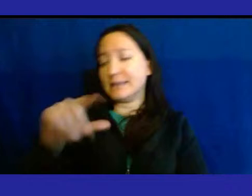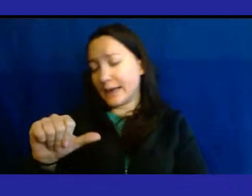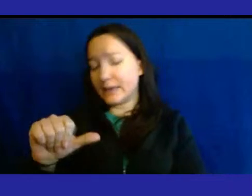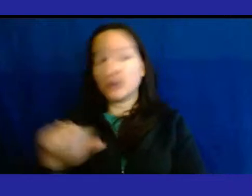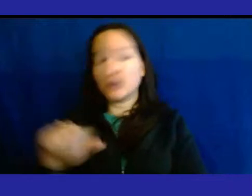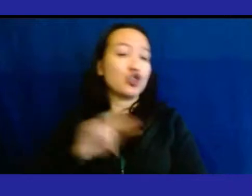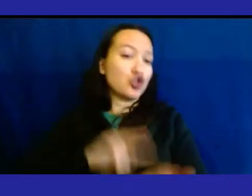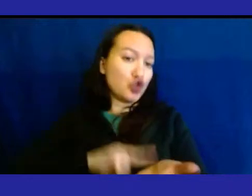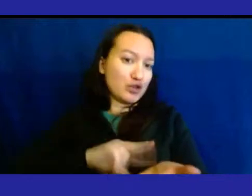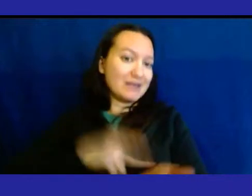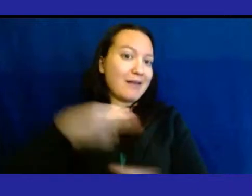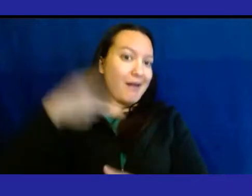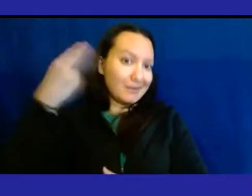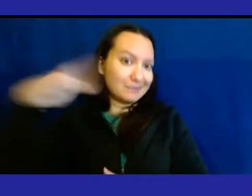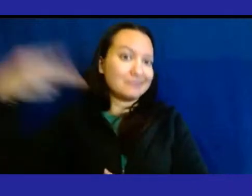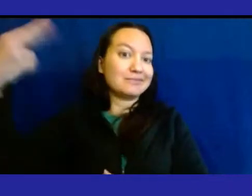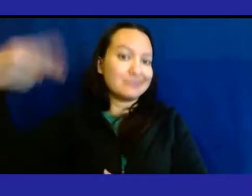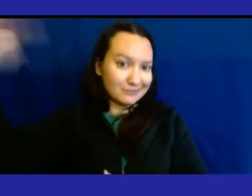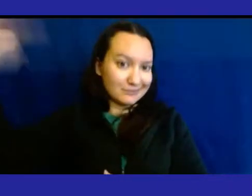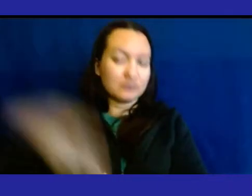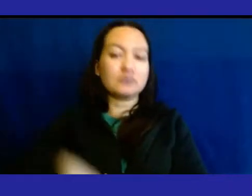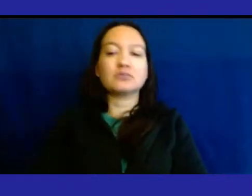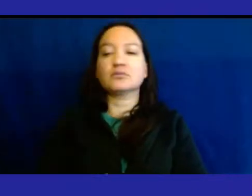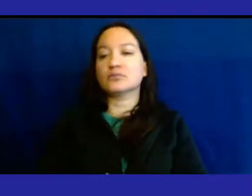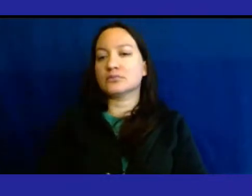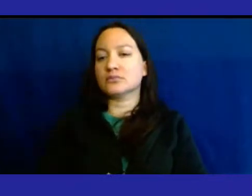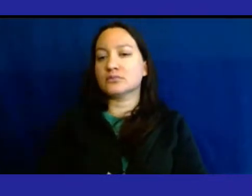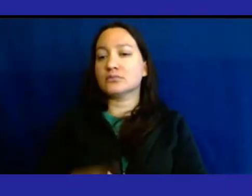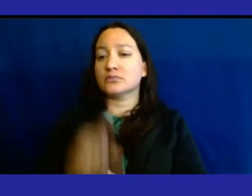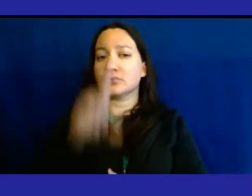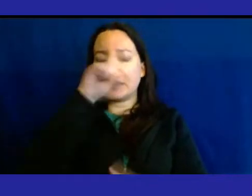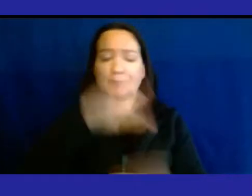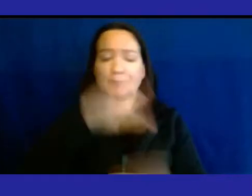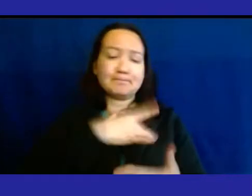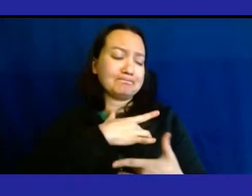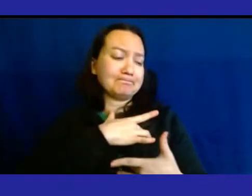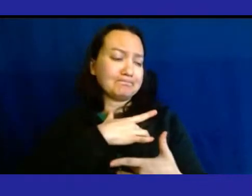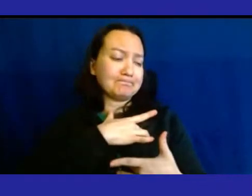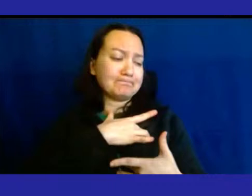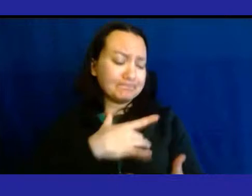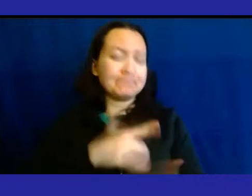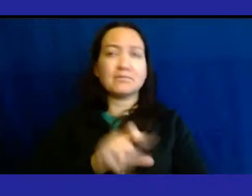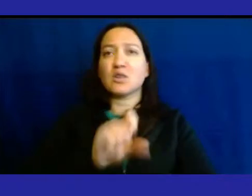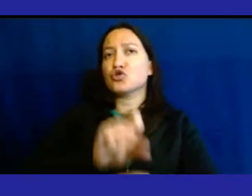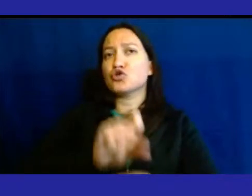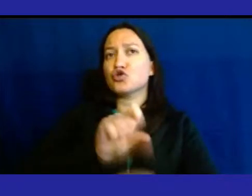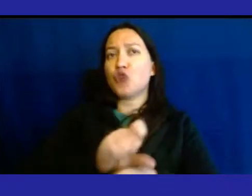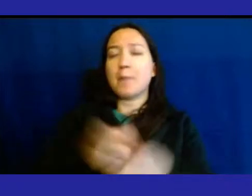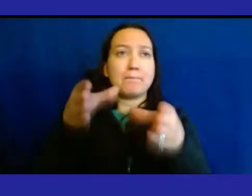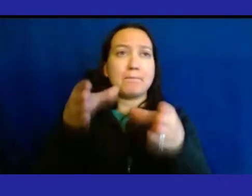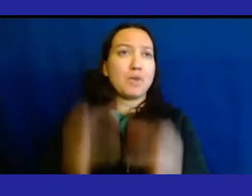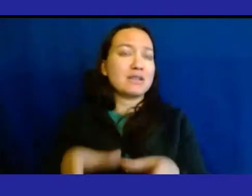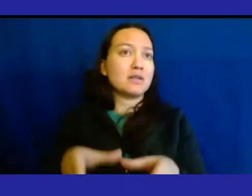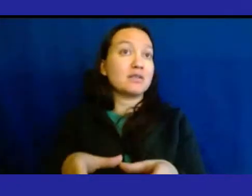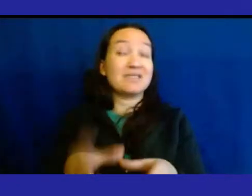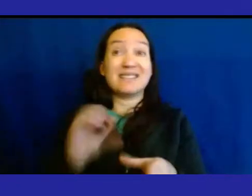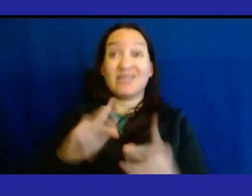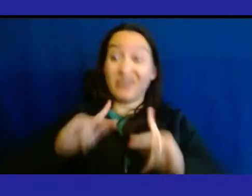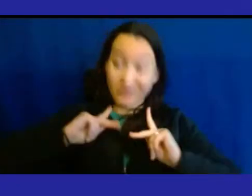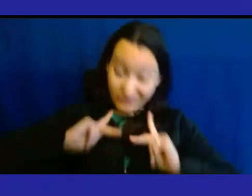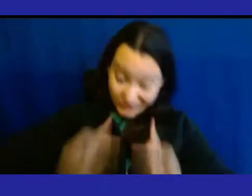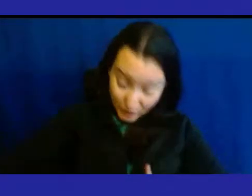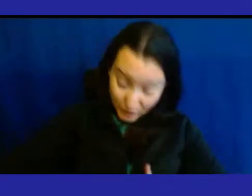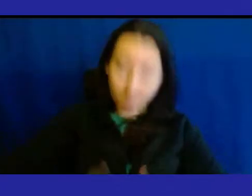particularly high. I think, you have to think about the nature of the job the person holds and whether or not it's physical, because